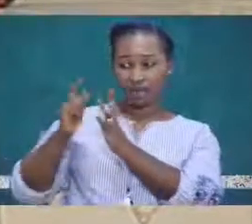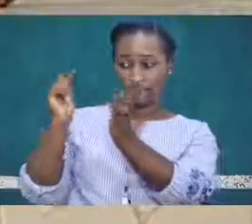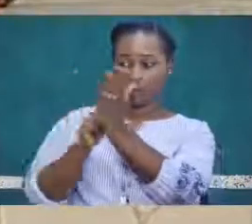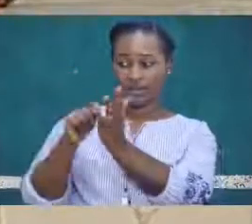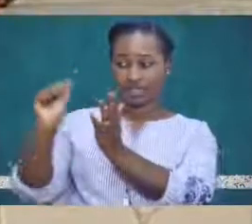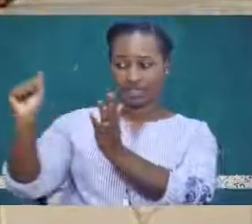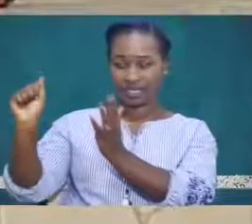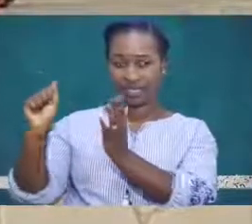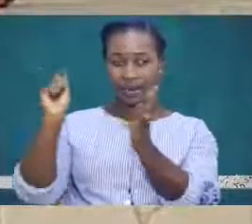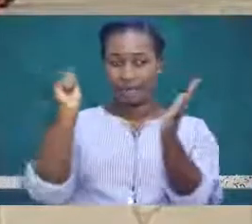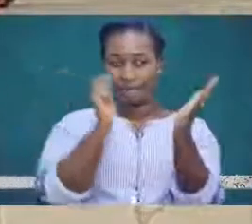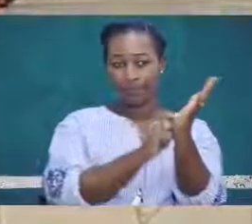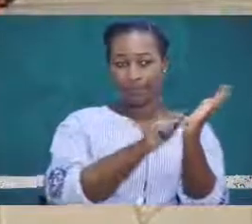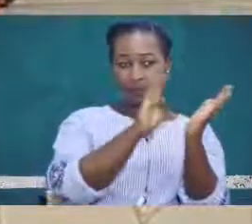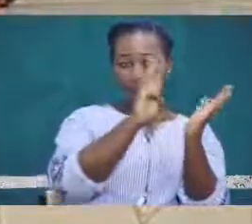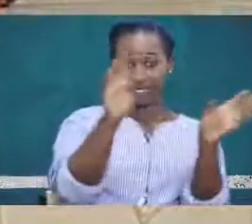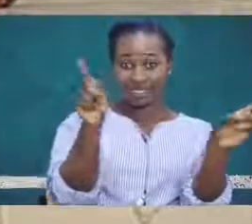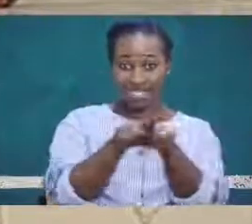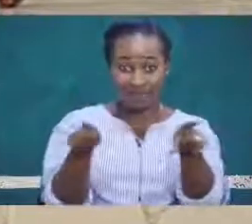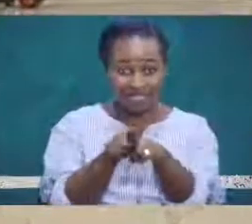is it the same as the velocity at point B?